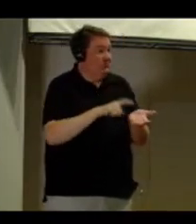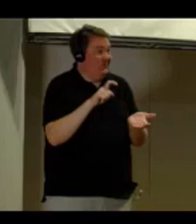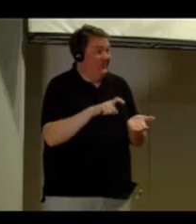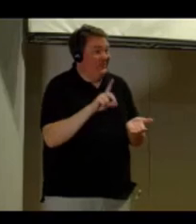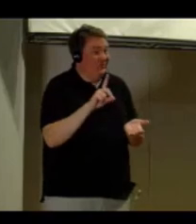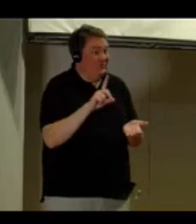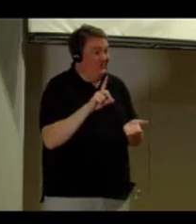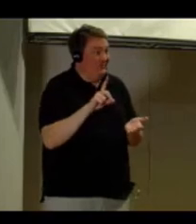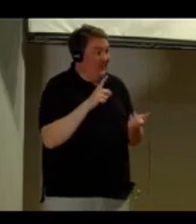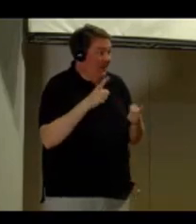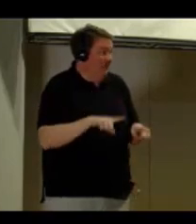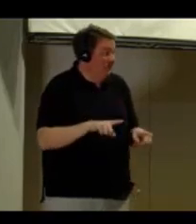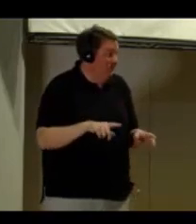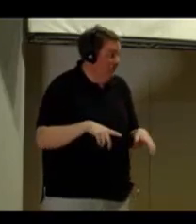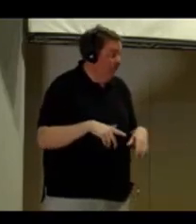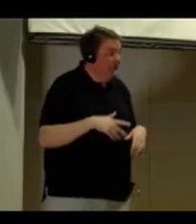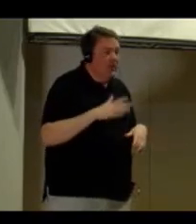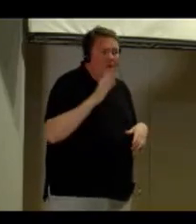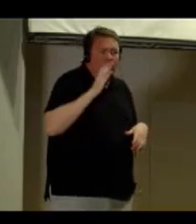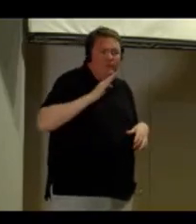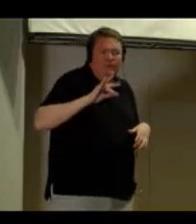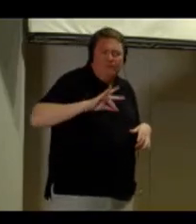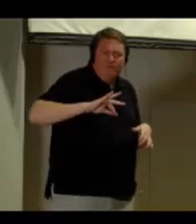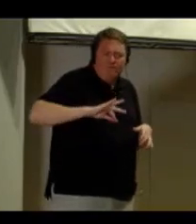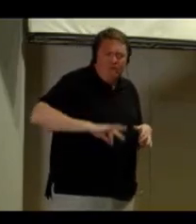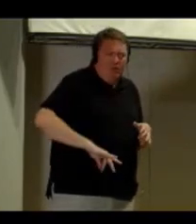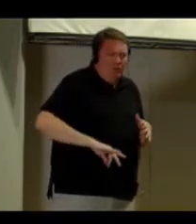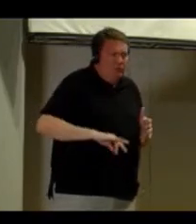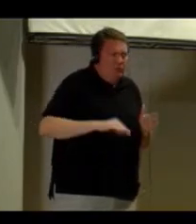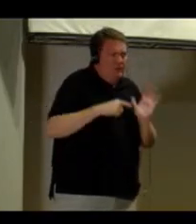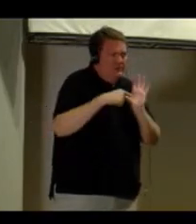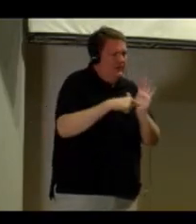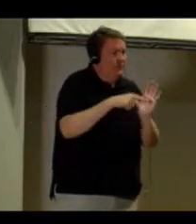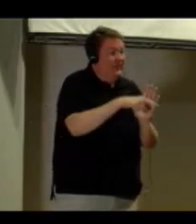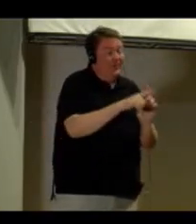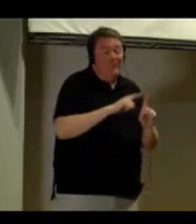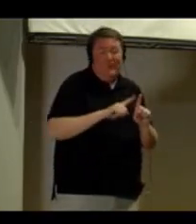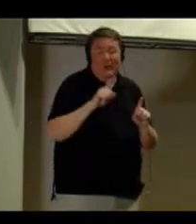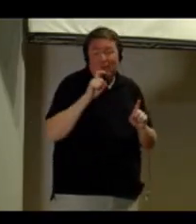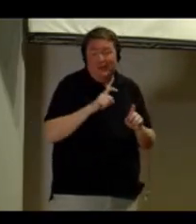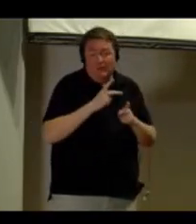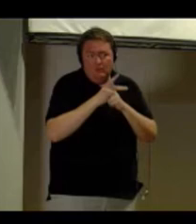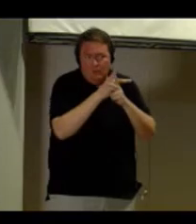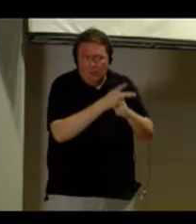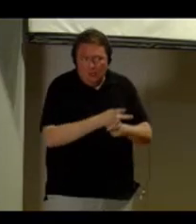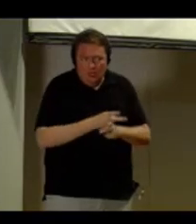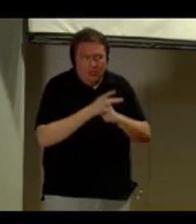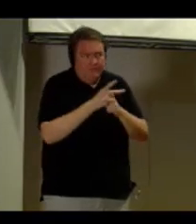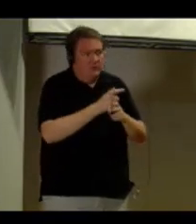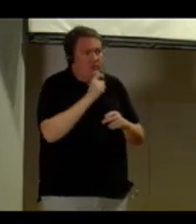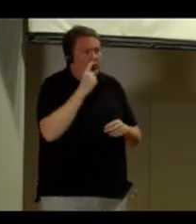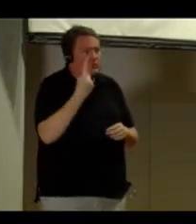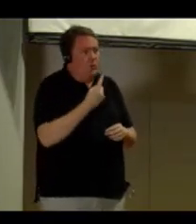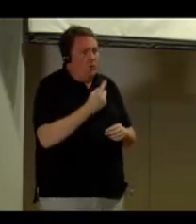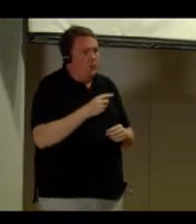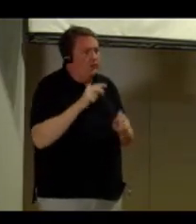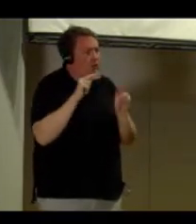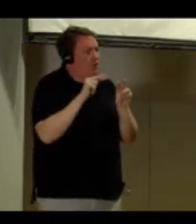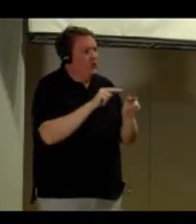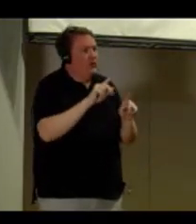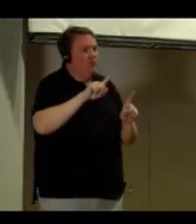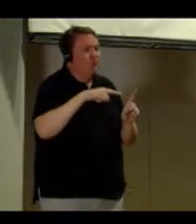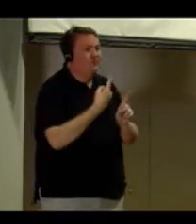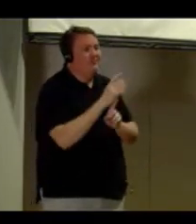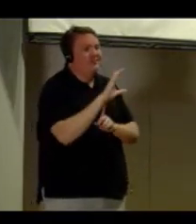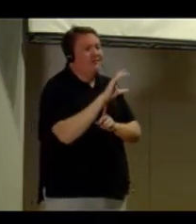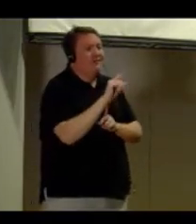there'll be some valuable examples there. We've just got to be careful not to always go back to the classic ones. So